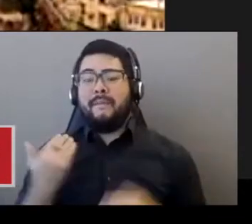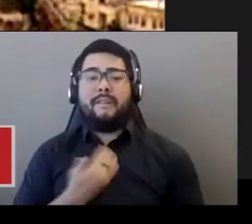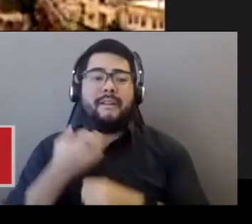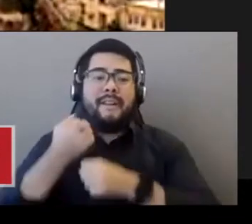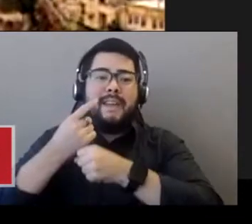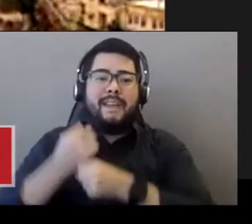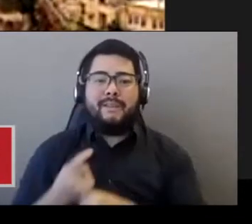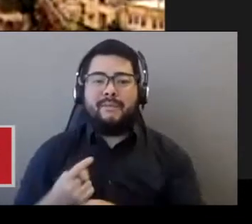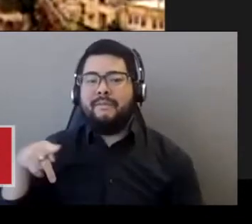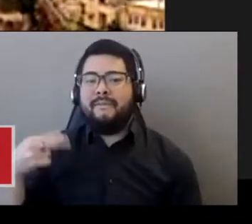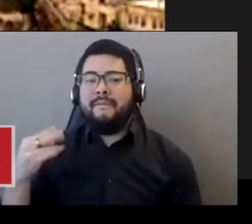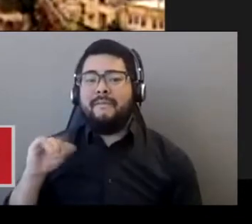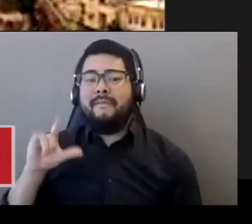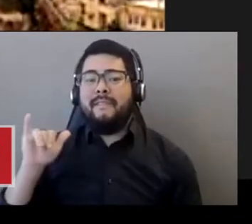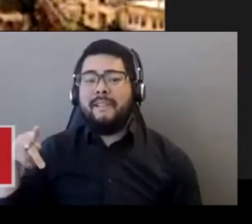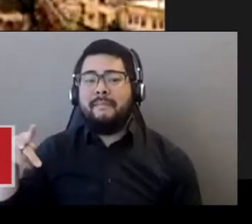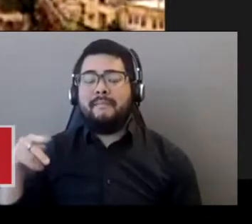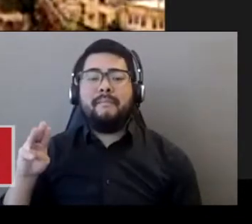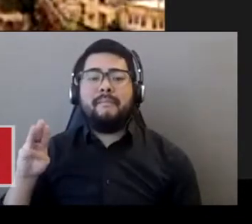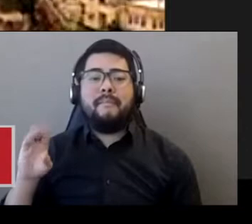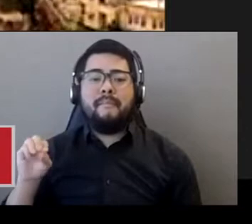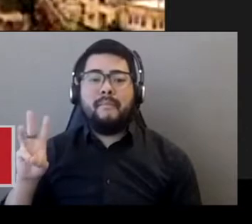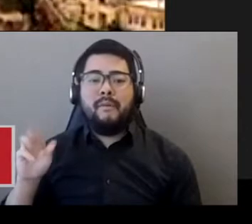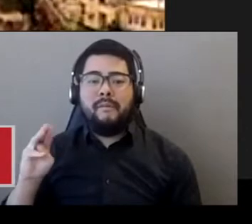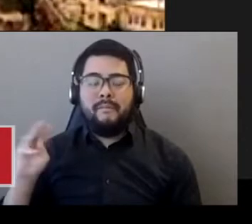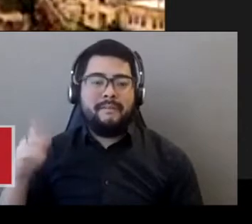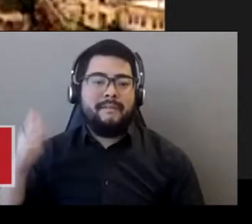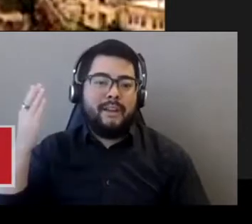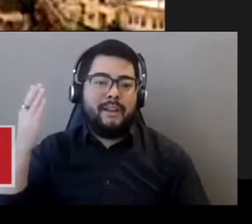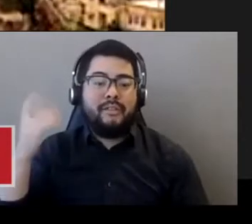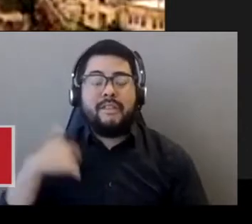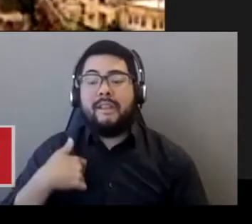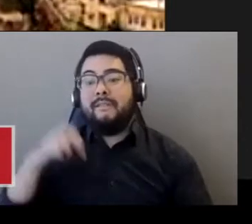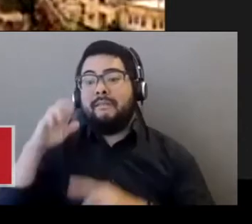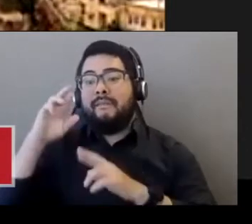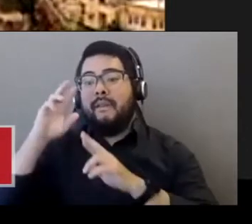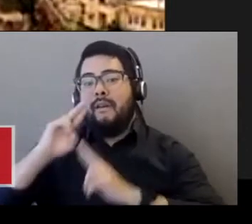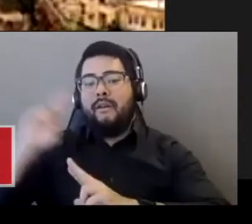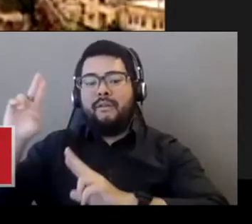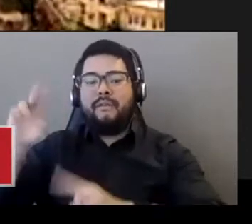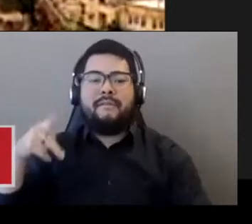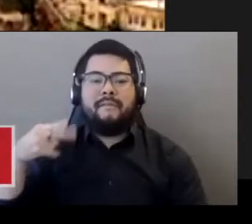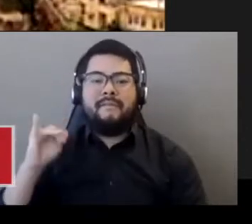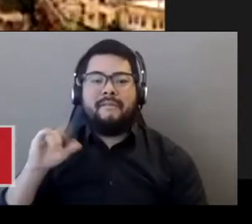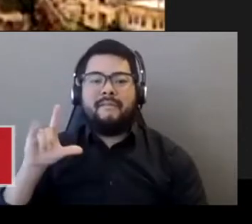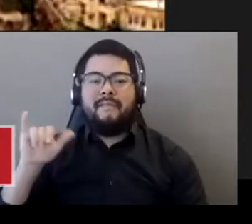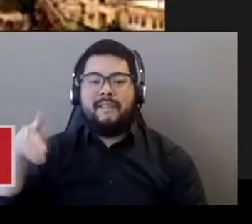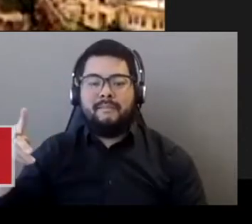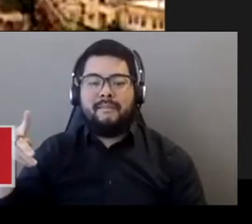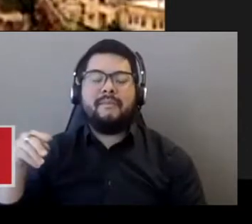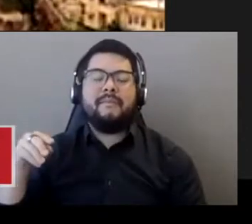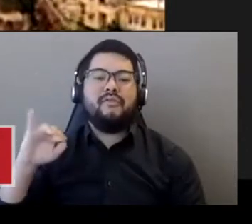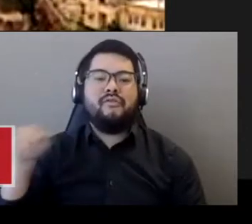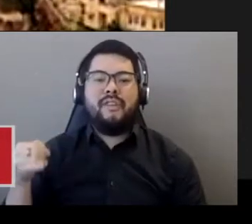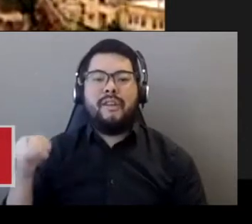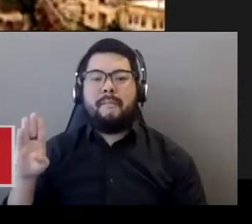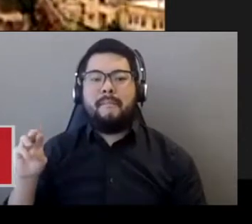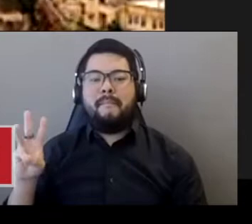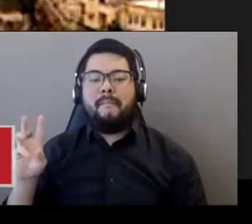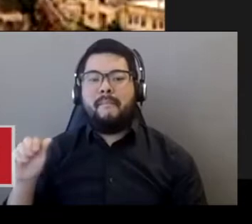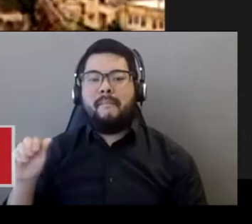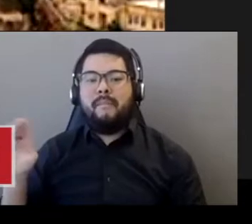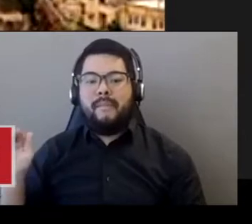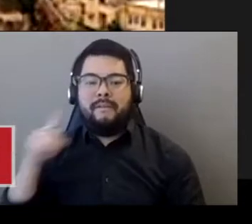Bowman Lecture, a lecture established to honor Phillip J. Bowman's contributions to UIC during his tenure